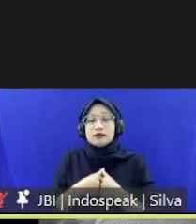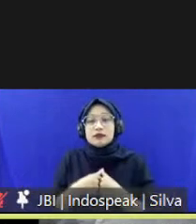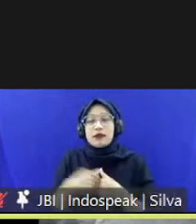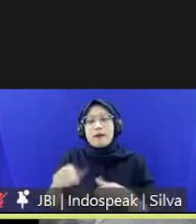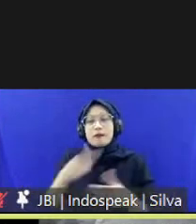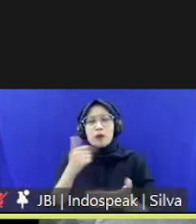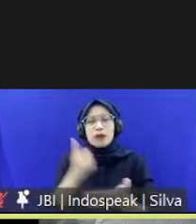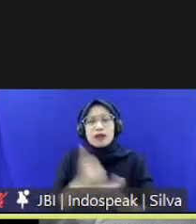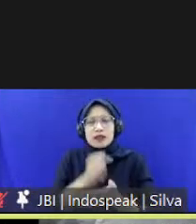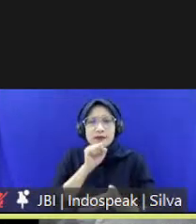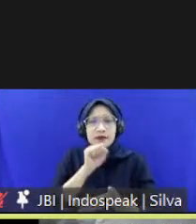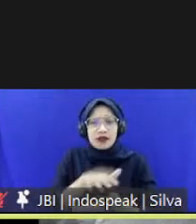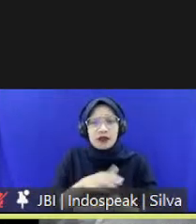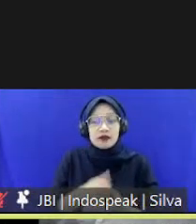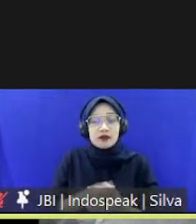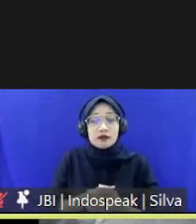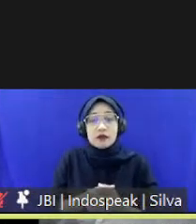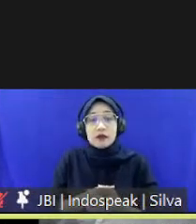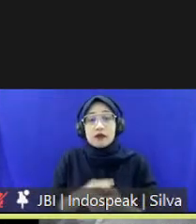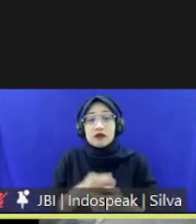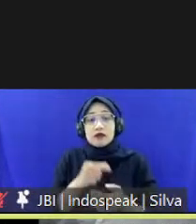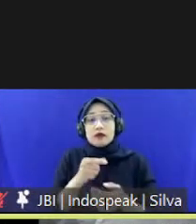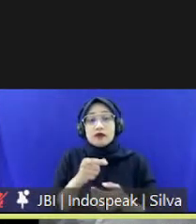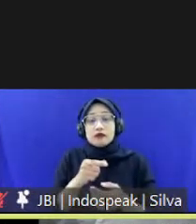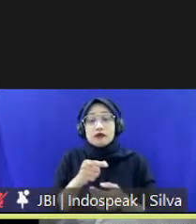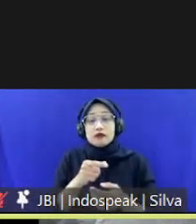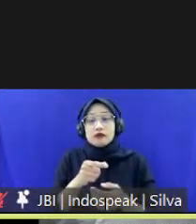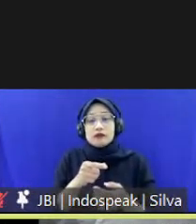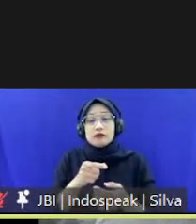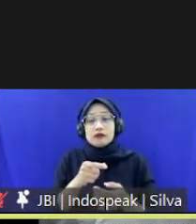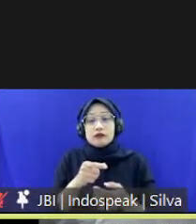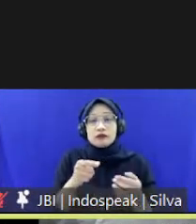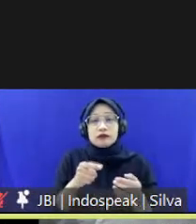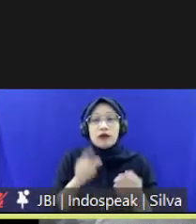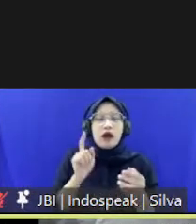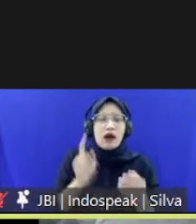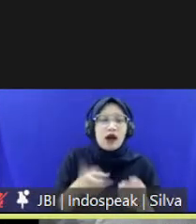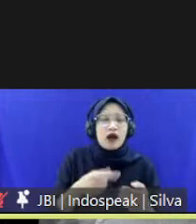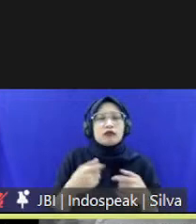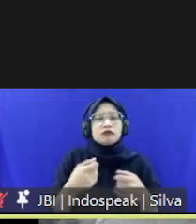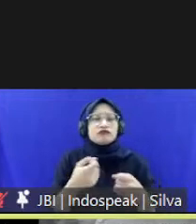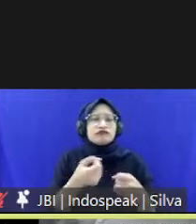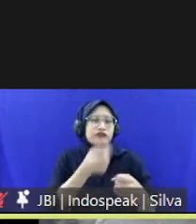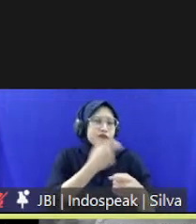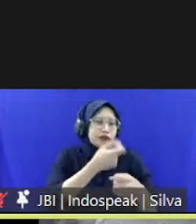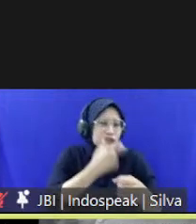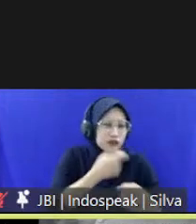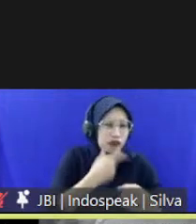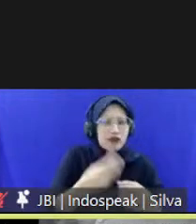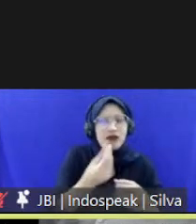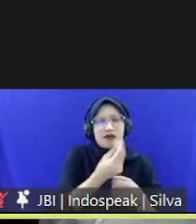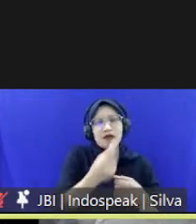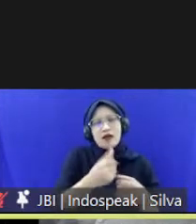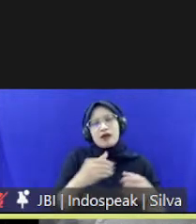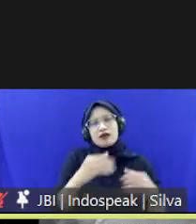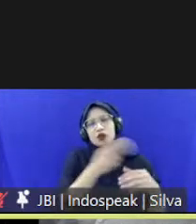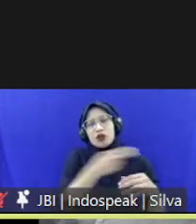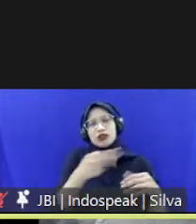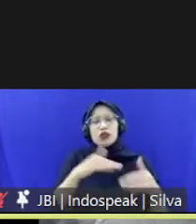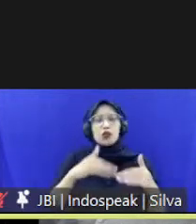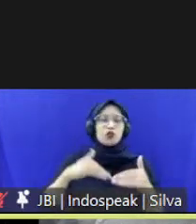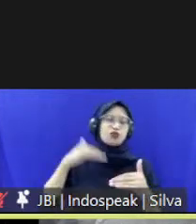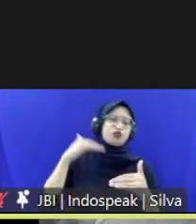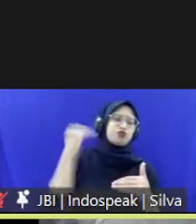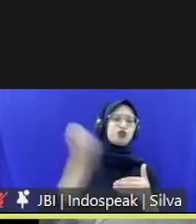that this rhetoric about, oh, medicine prices are so high in Indonesia, it was true